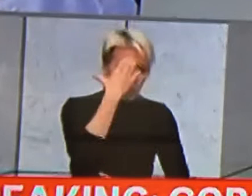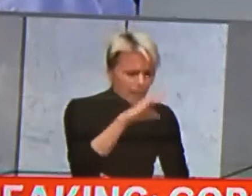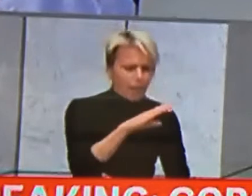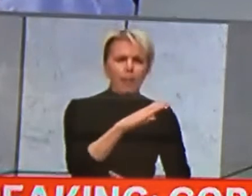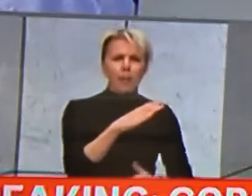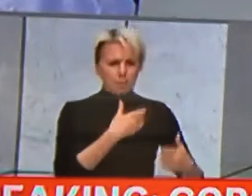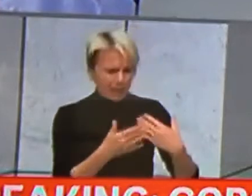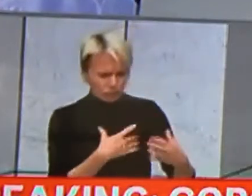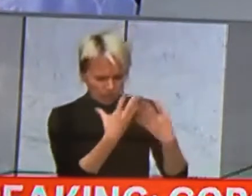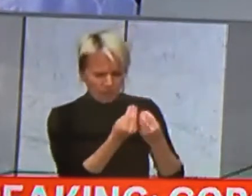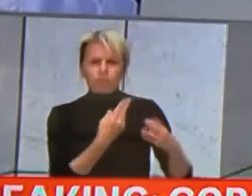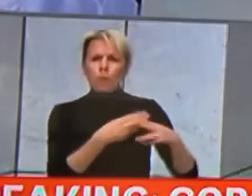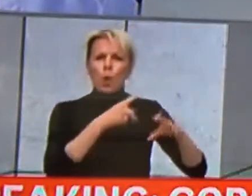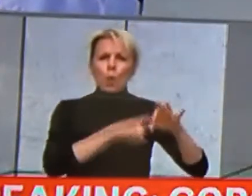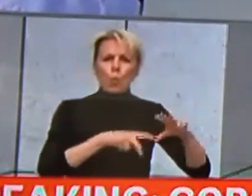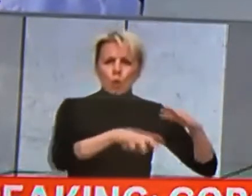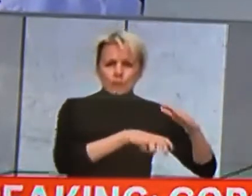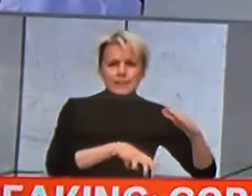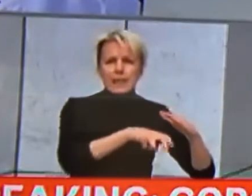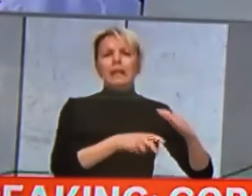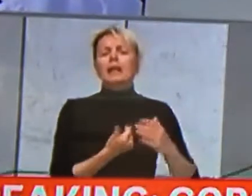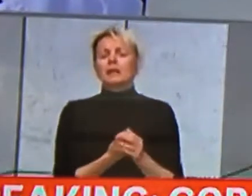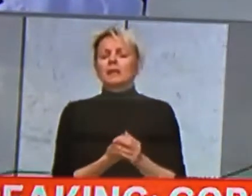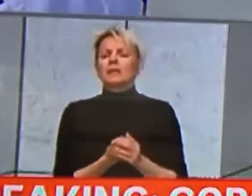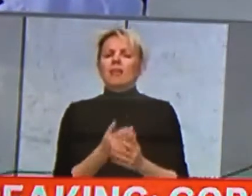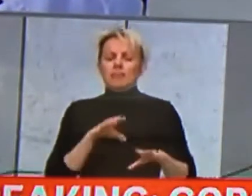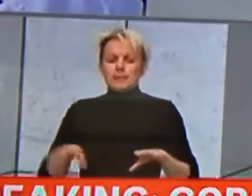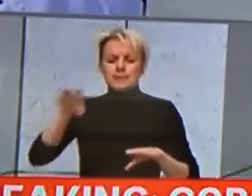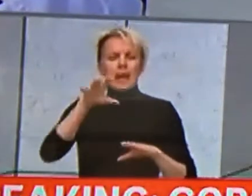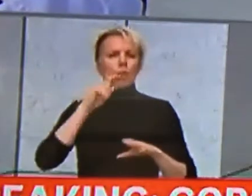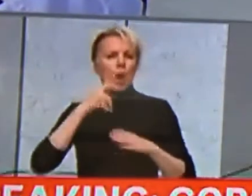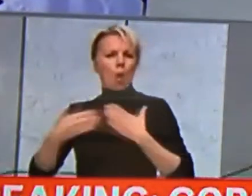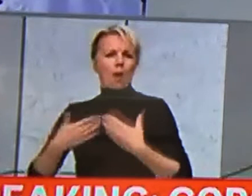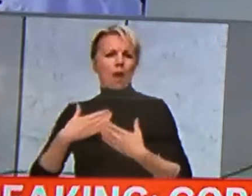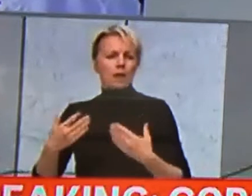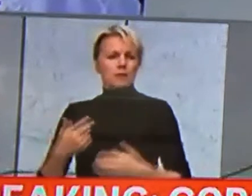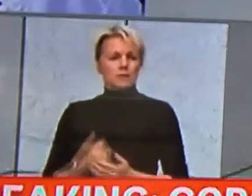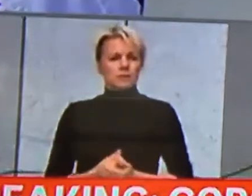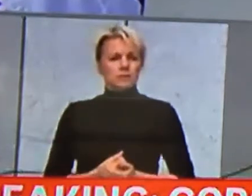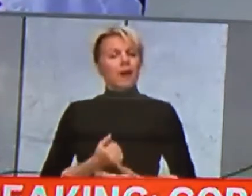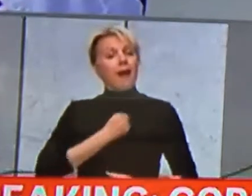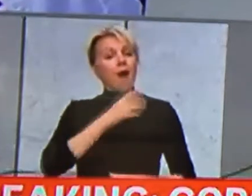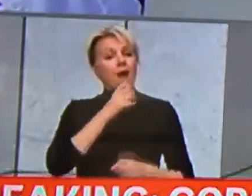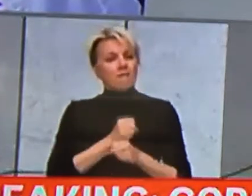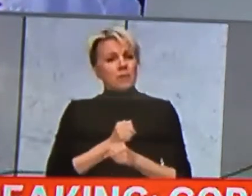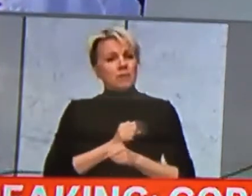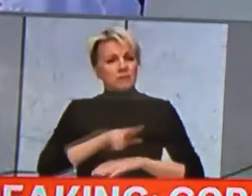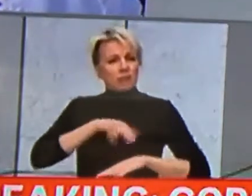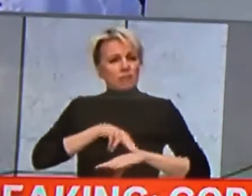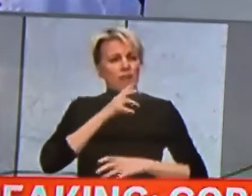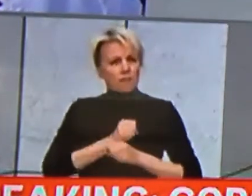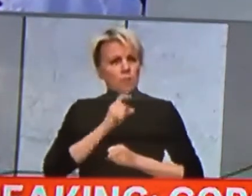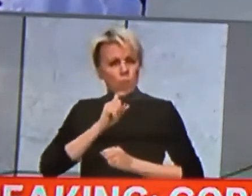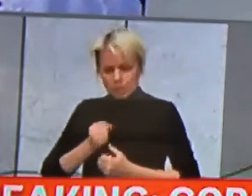managed by the states and territories. They are putting this in place. What we are doing is providing that support through all the other measures through